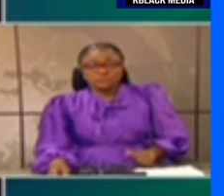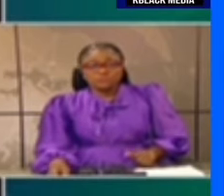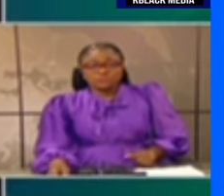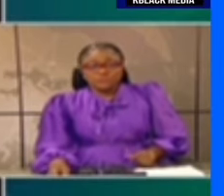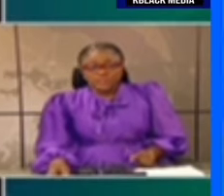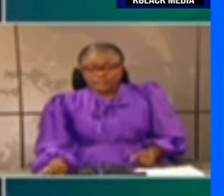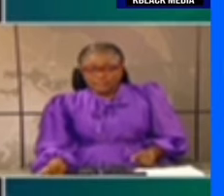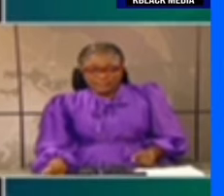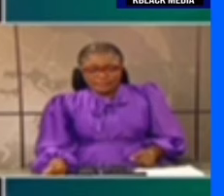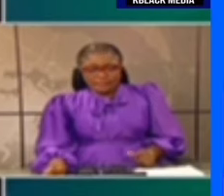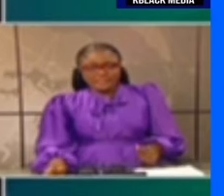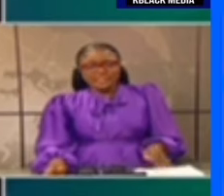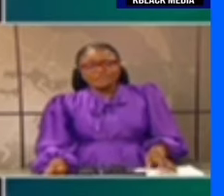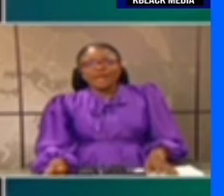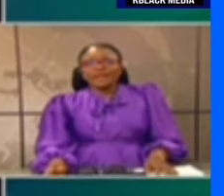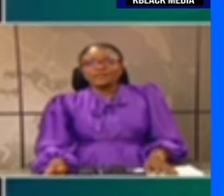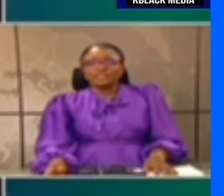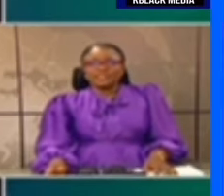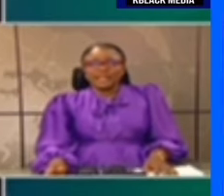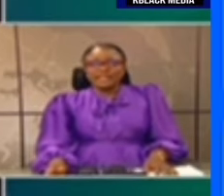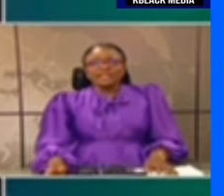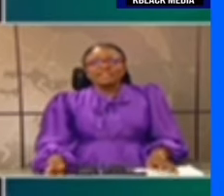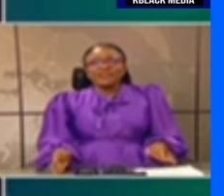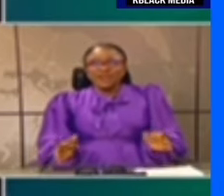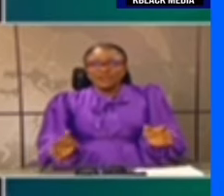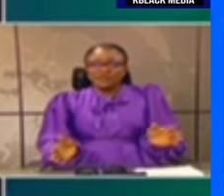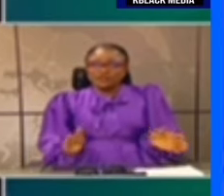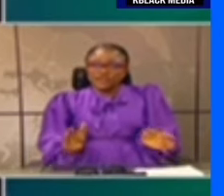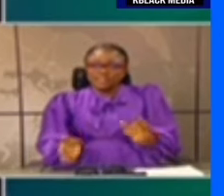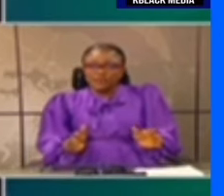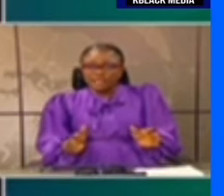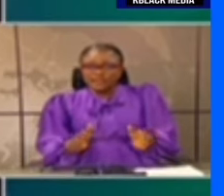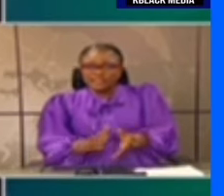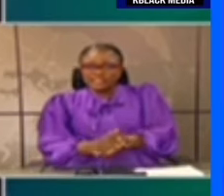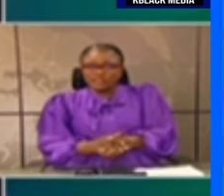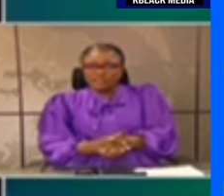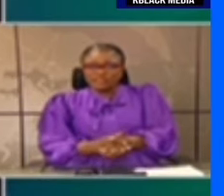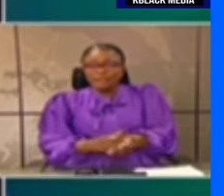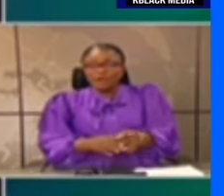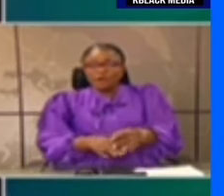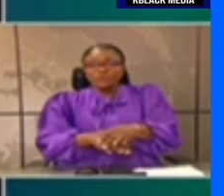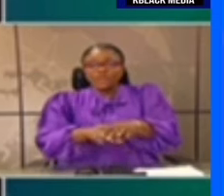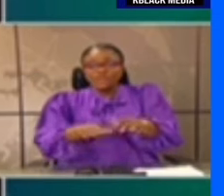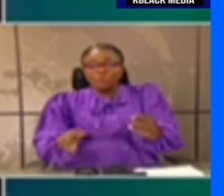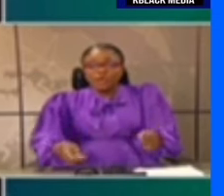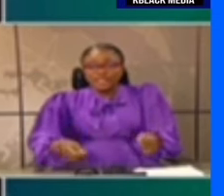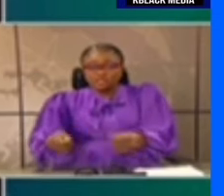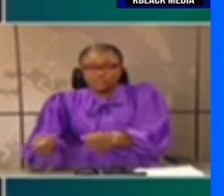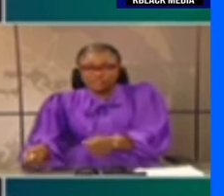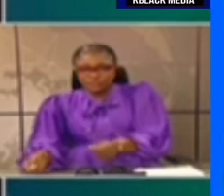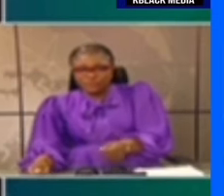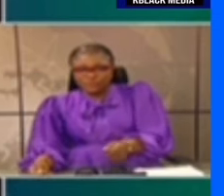any. Hey, and you're saying him, how can you say, say? No. Say, no, they're quite fast, I will buy, you see. Timer or movie or more